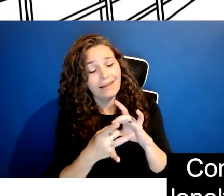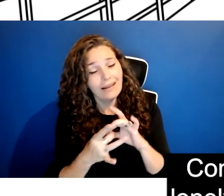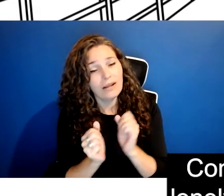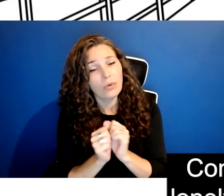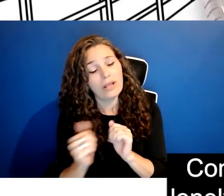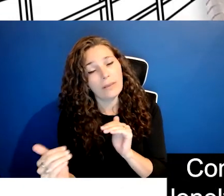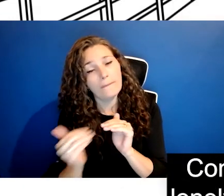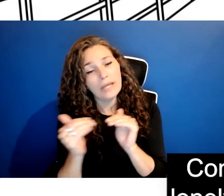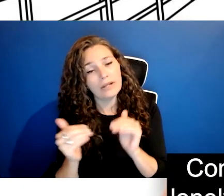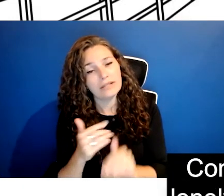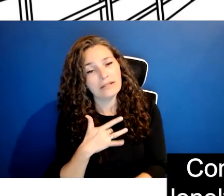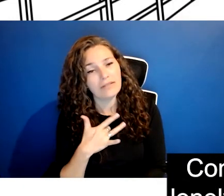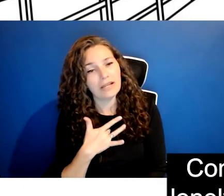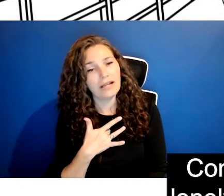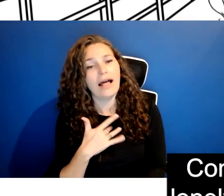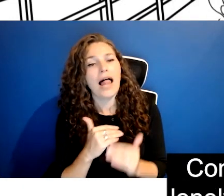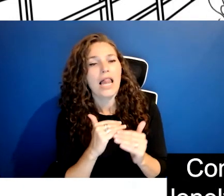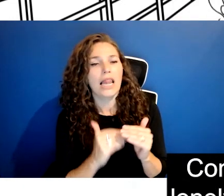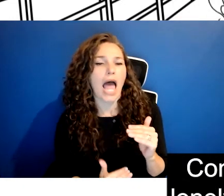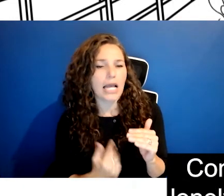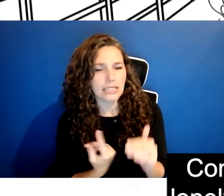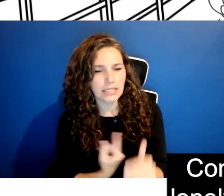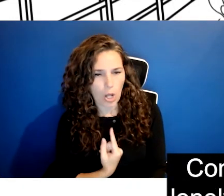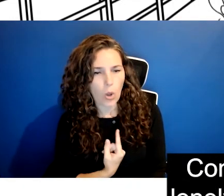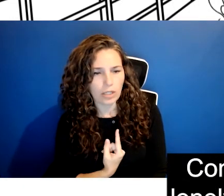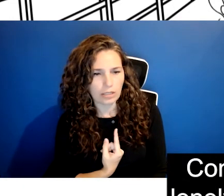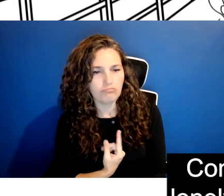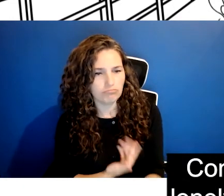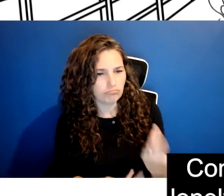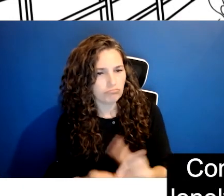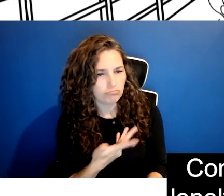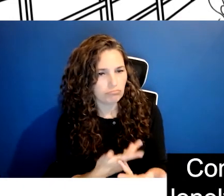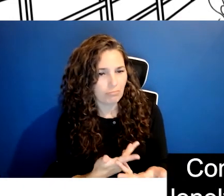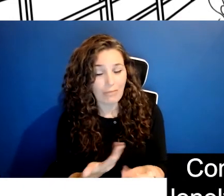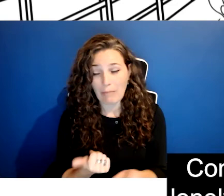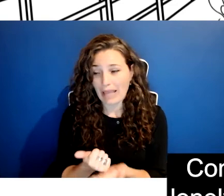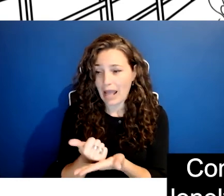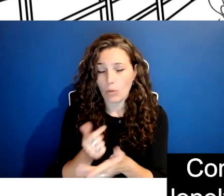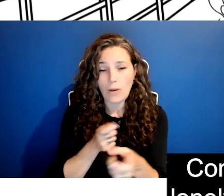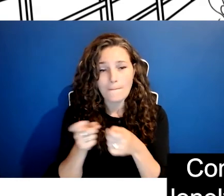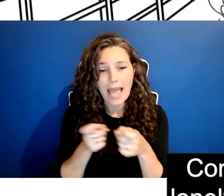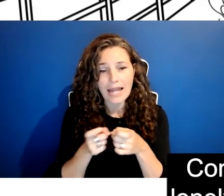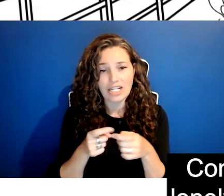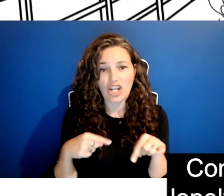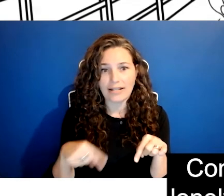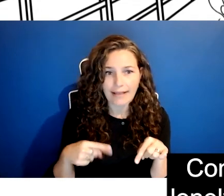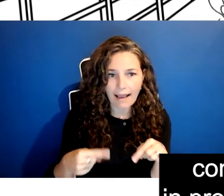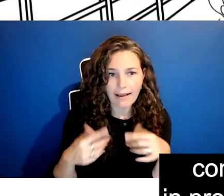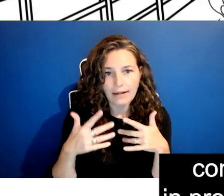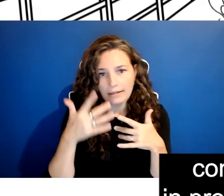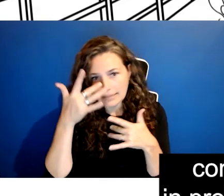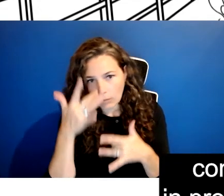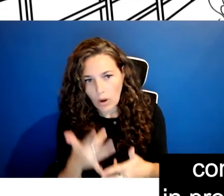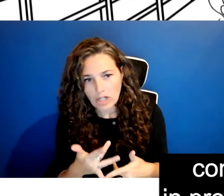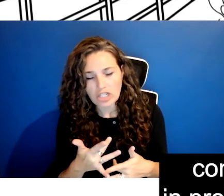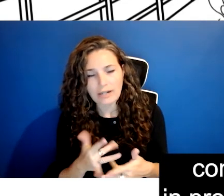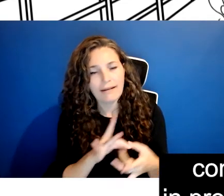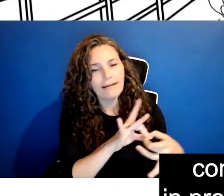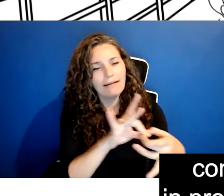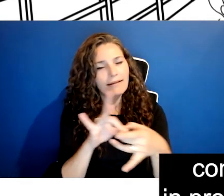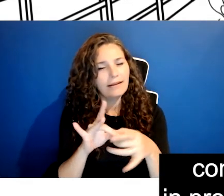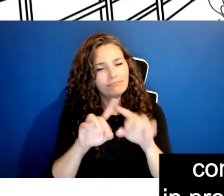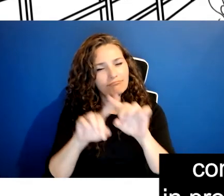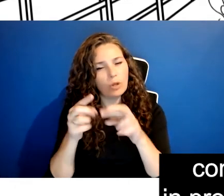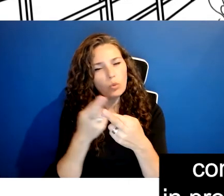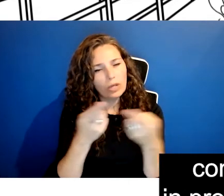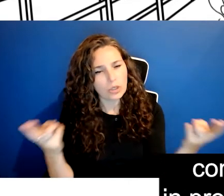Connecting with peers can make you feel less lonely, help you manage anxiety and depression, connect you with resources,